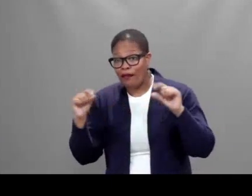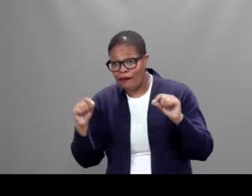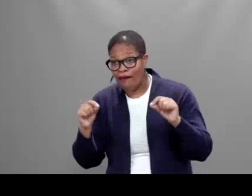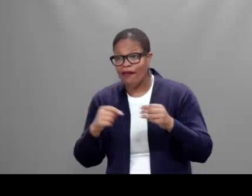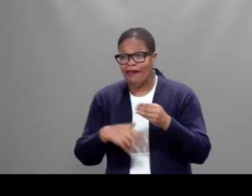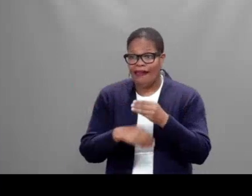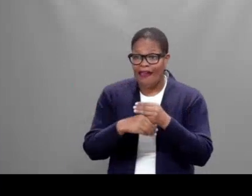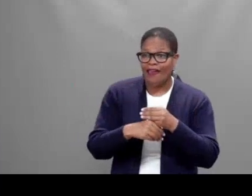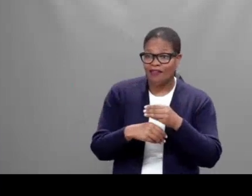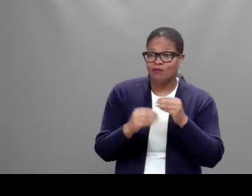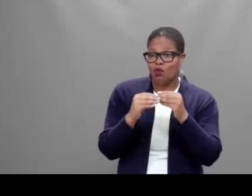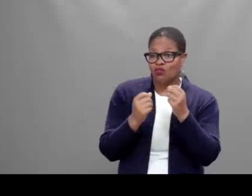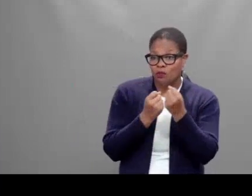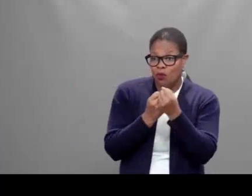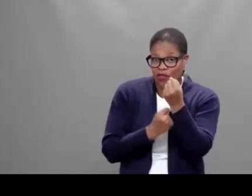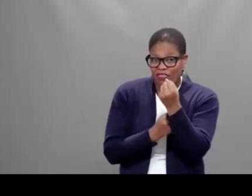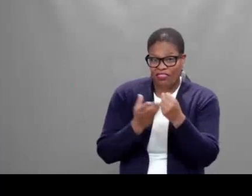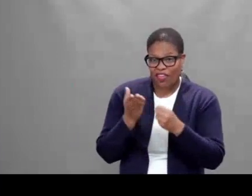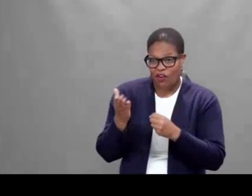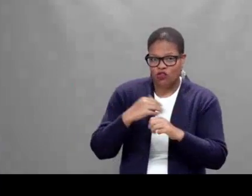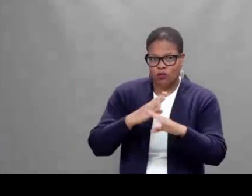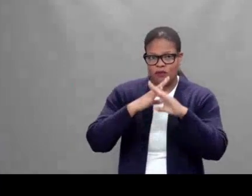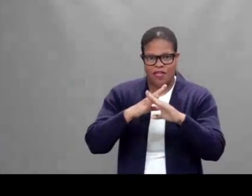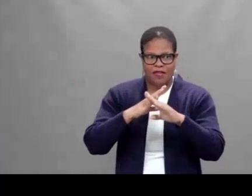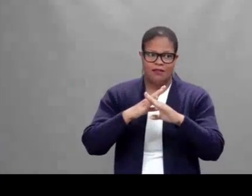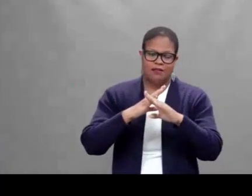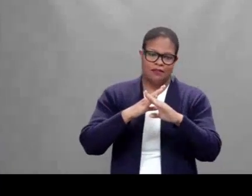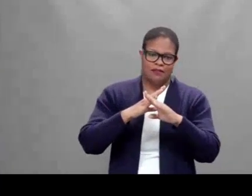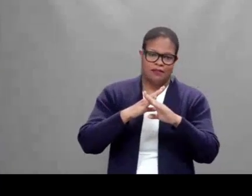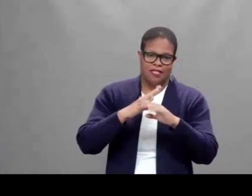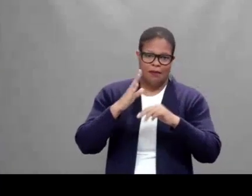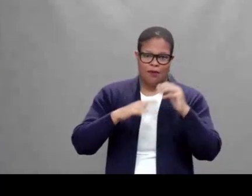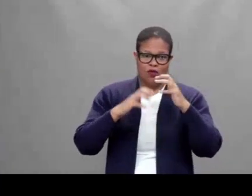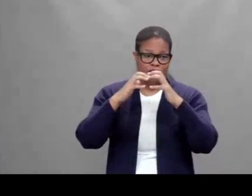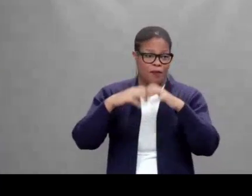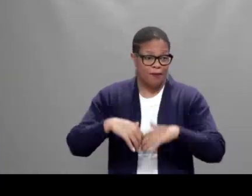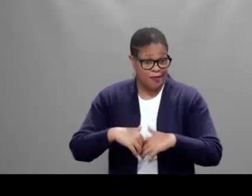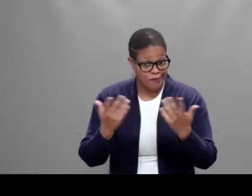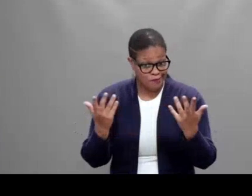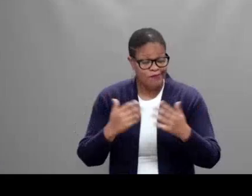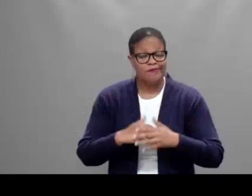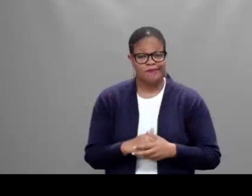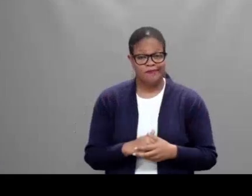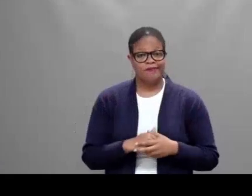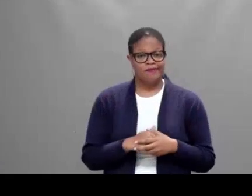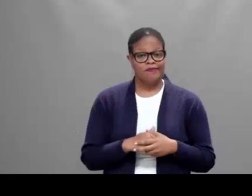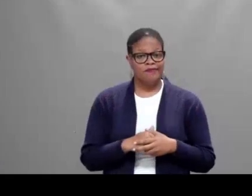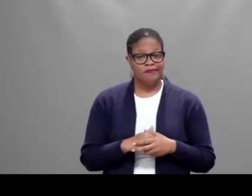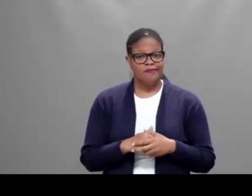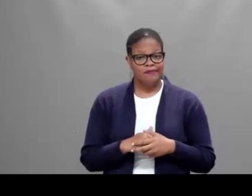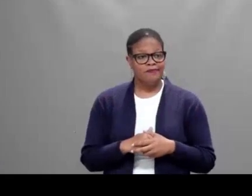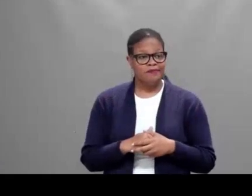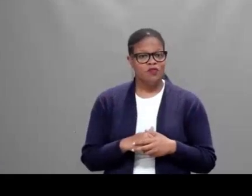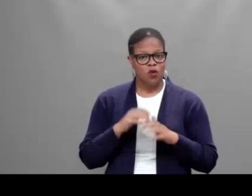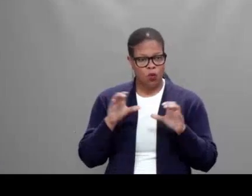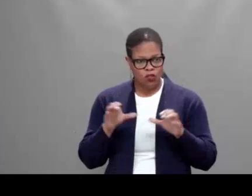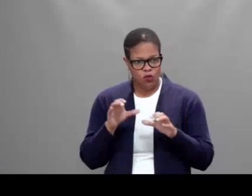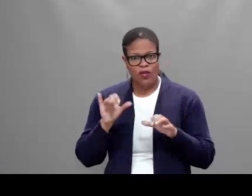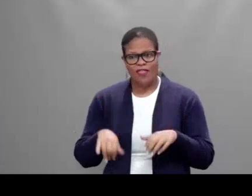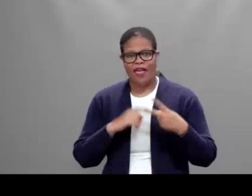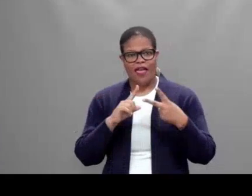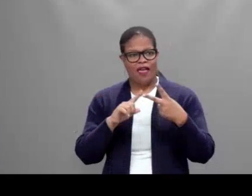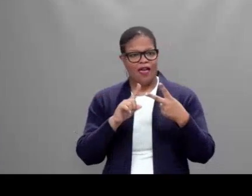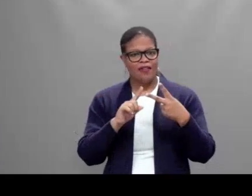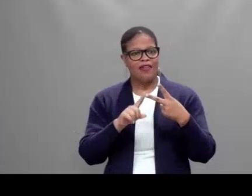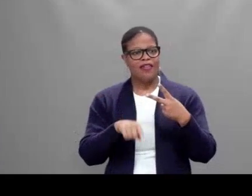some additional supports in there to prevent the building from coming down. So we're doing that as